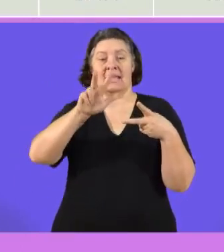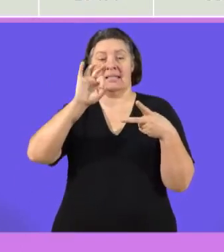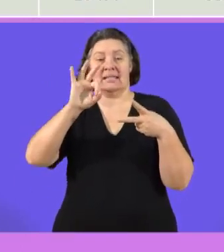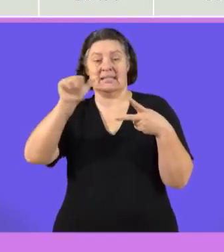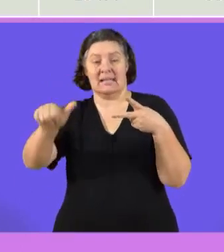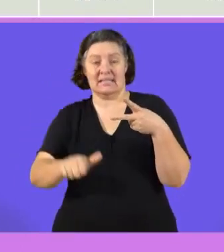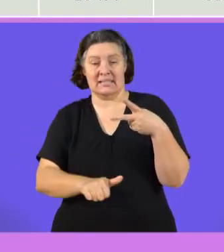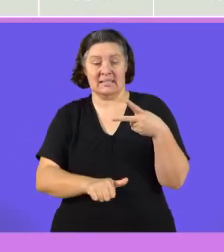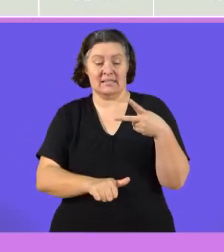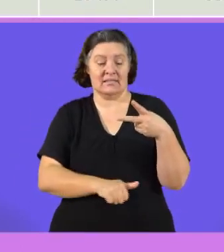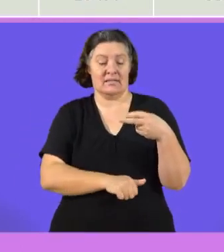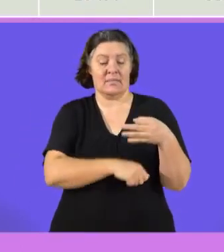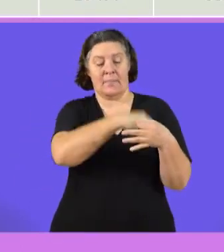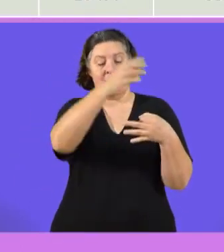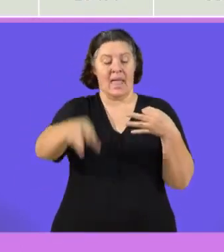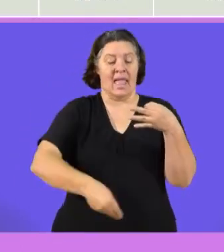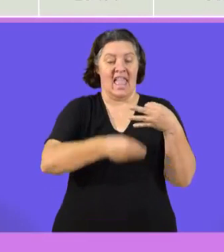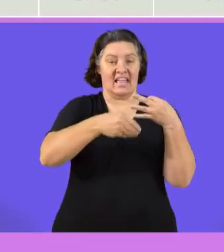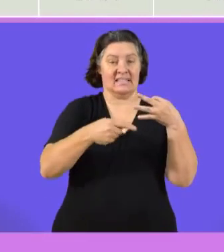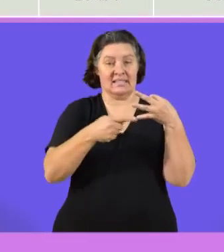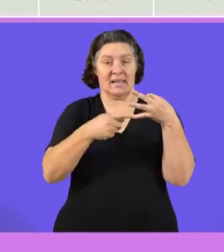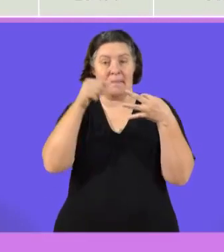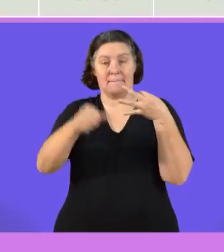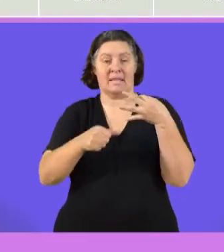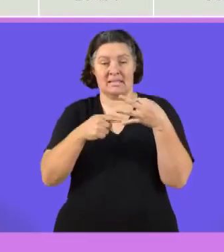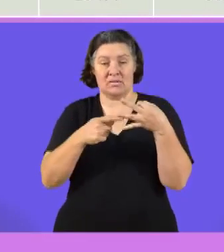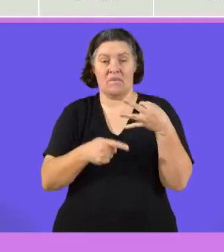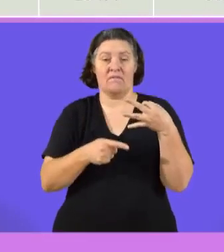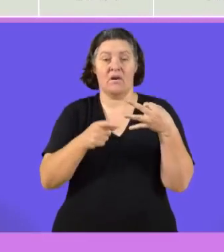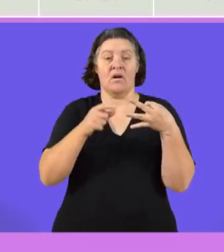22,836 Rand plus the maintenance cost of